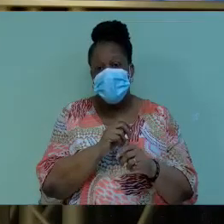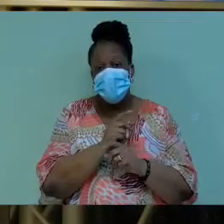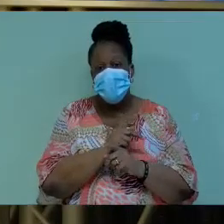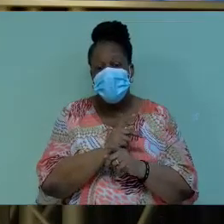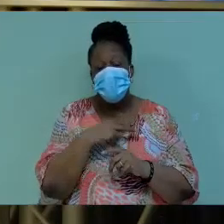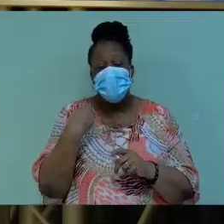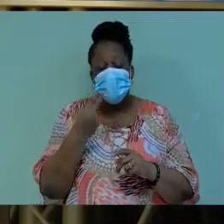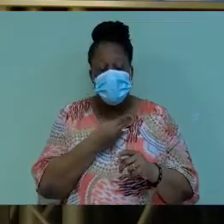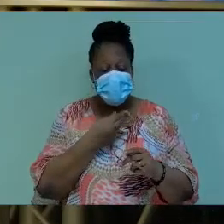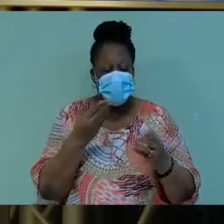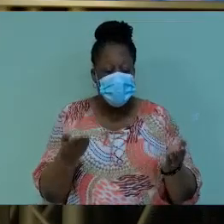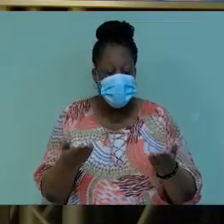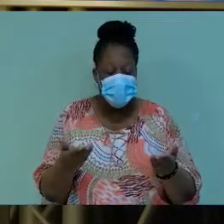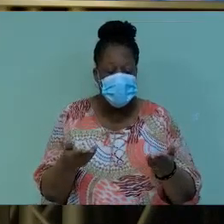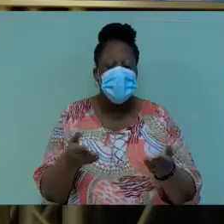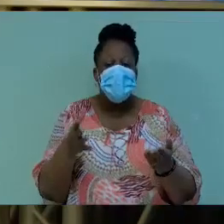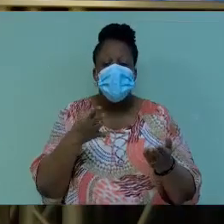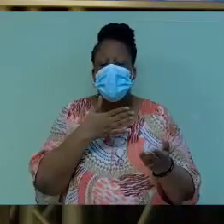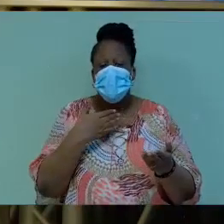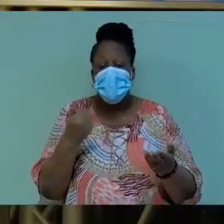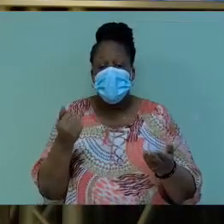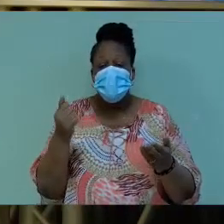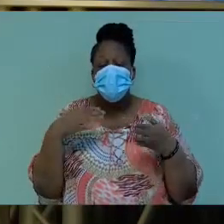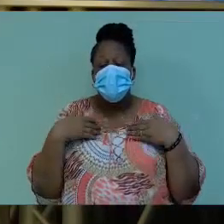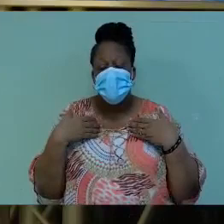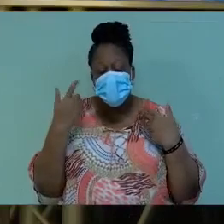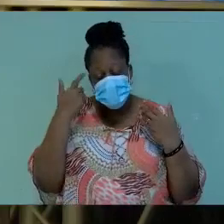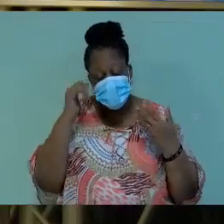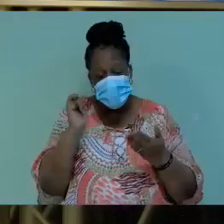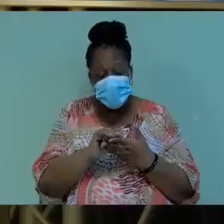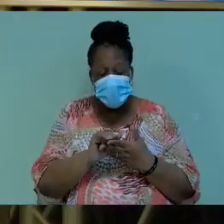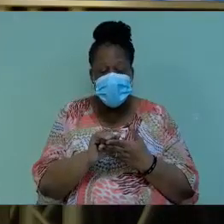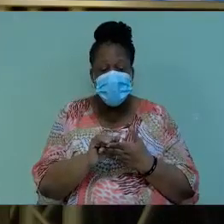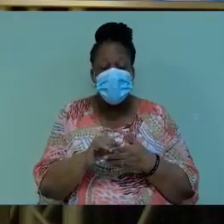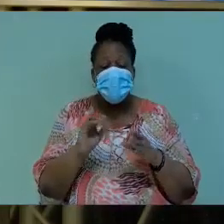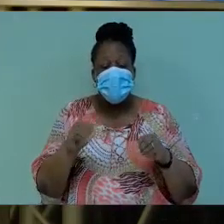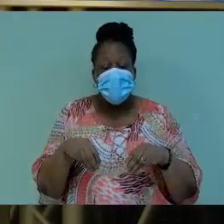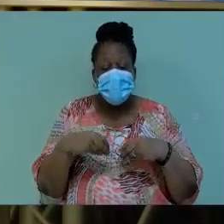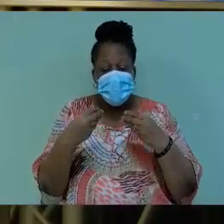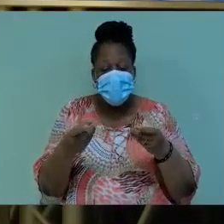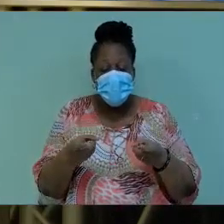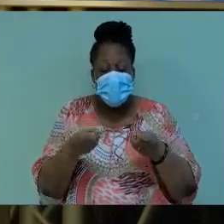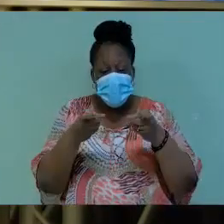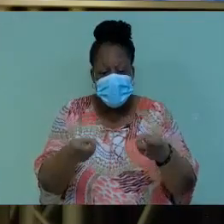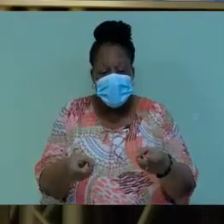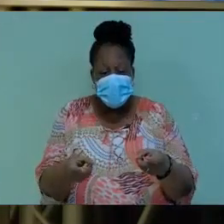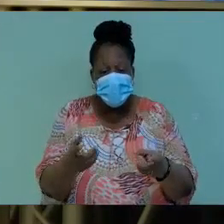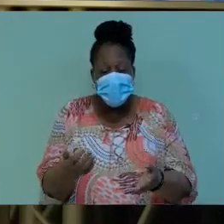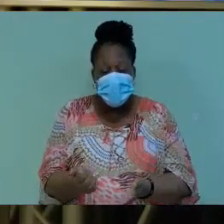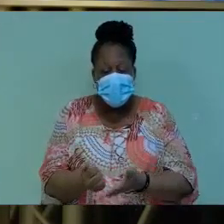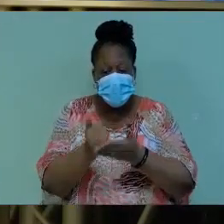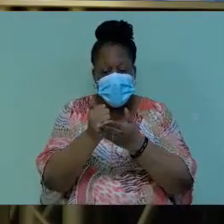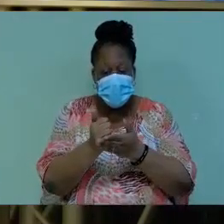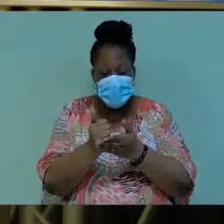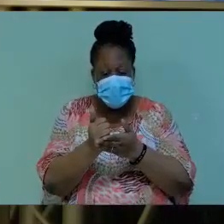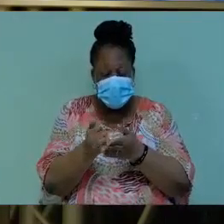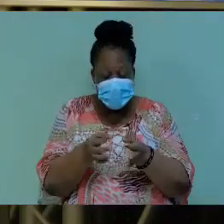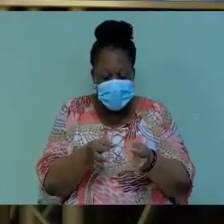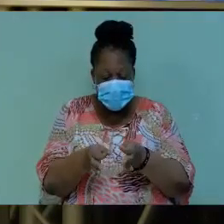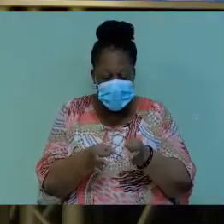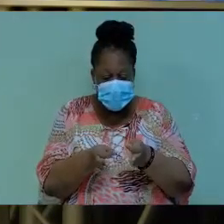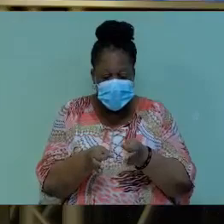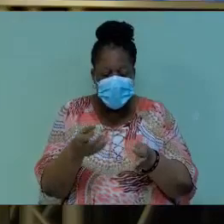Enclosed is a small contribution towards your effort to control the spread of COVID-19 on St. Kitts and Nevis. We hope it